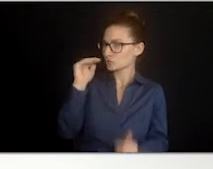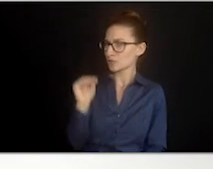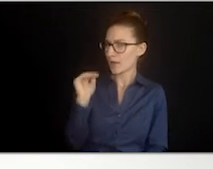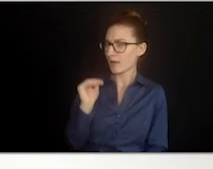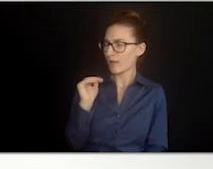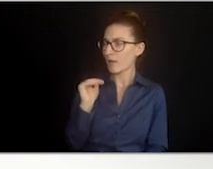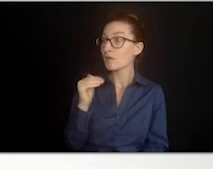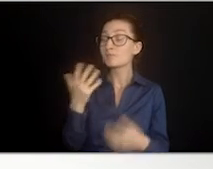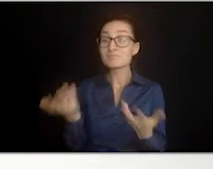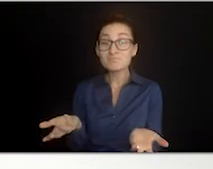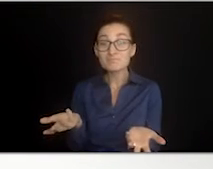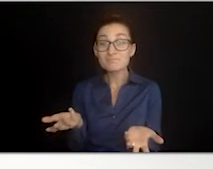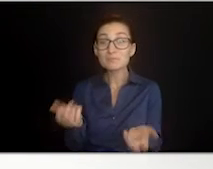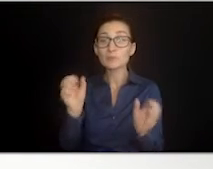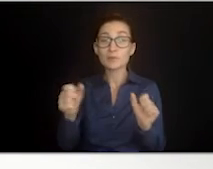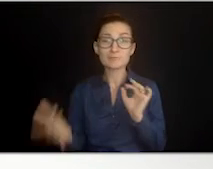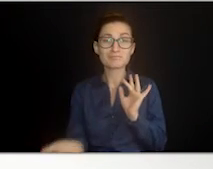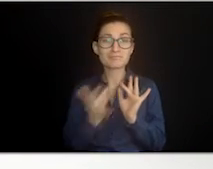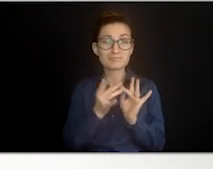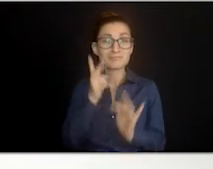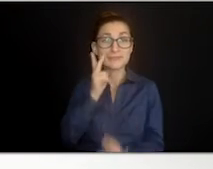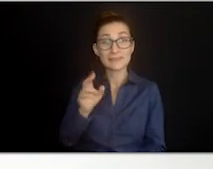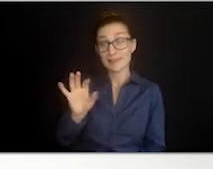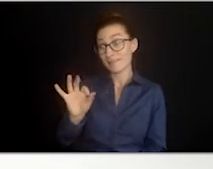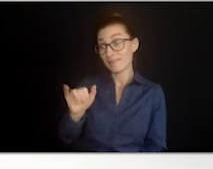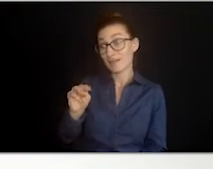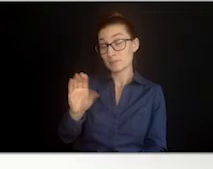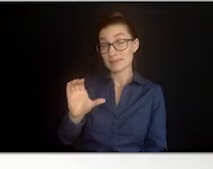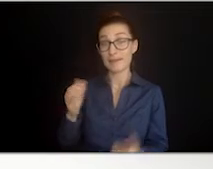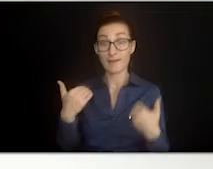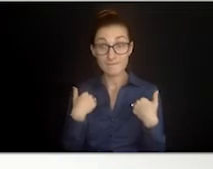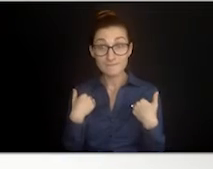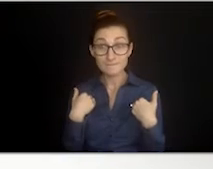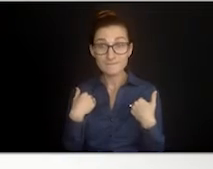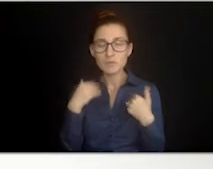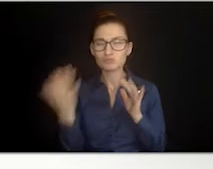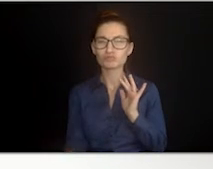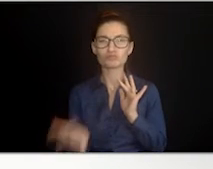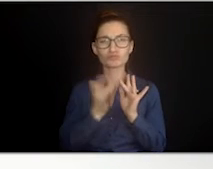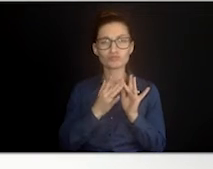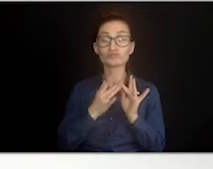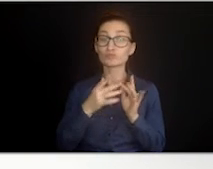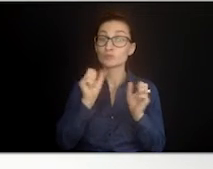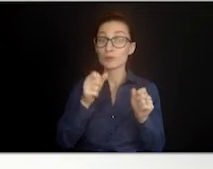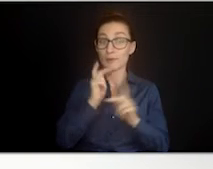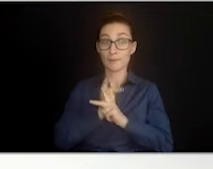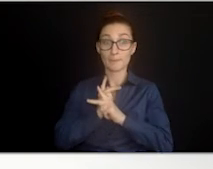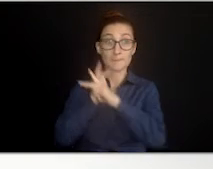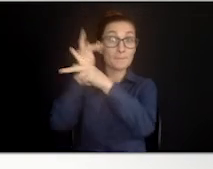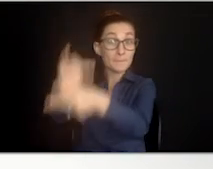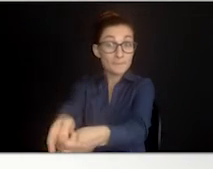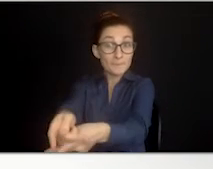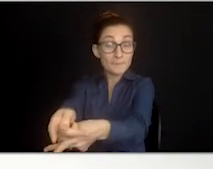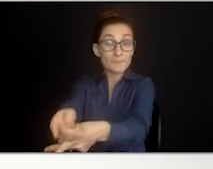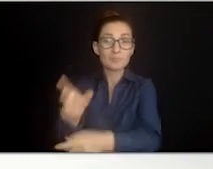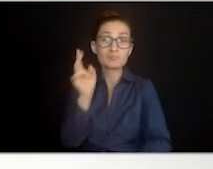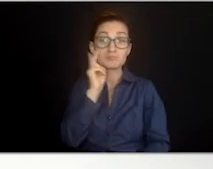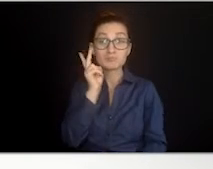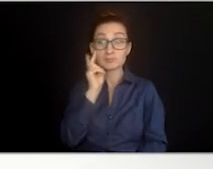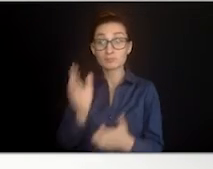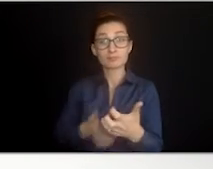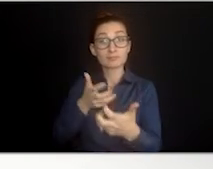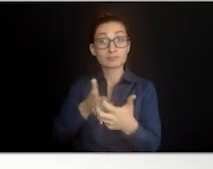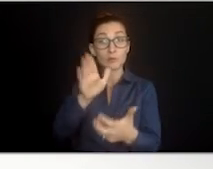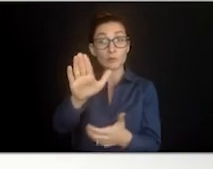if FIMC has it. And then you can borrow it from us, you can check it out and see if that's something